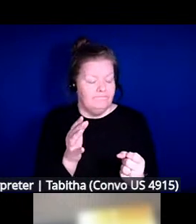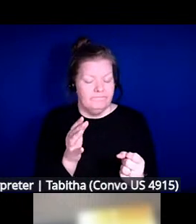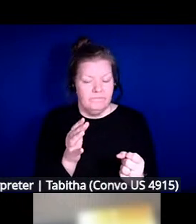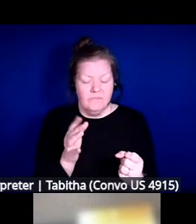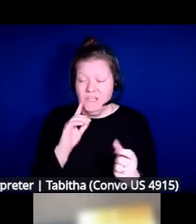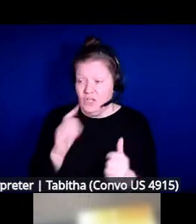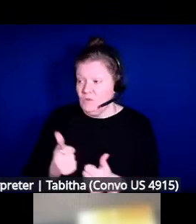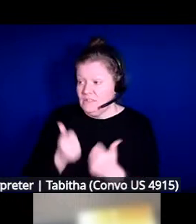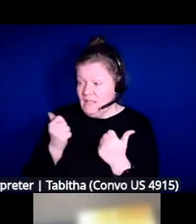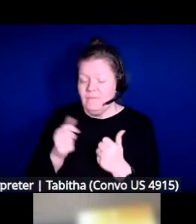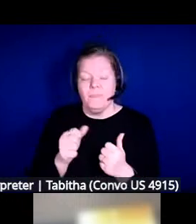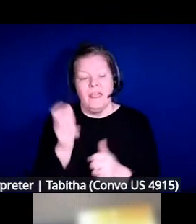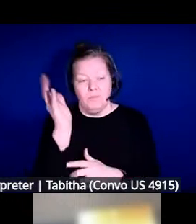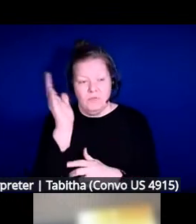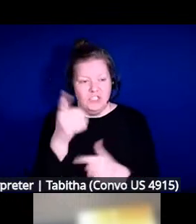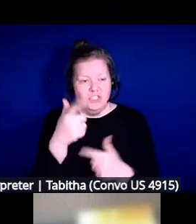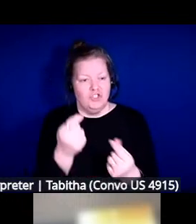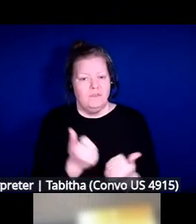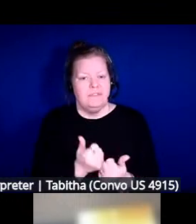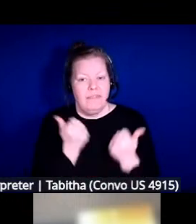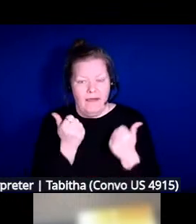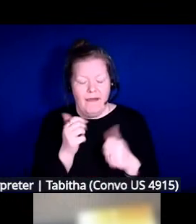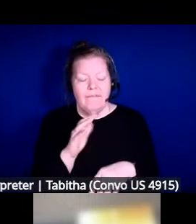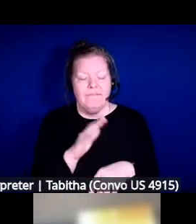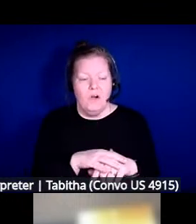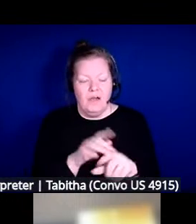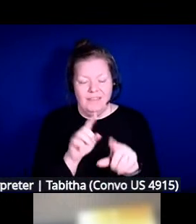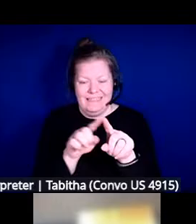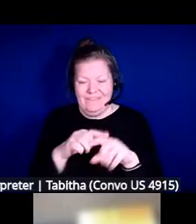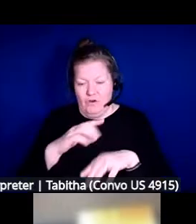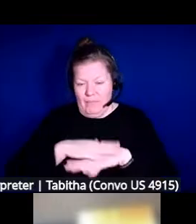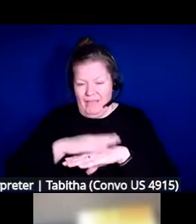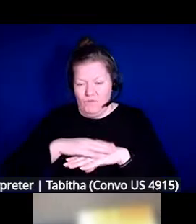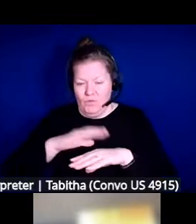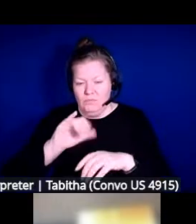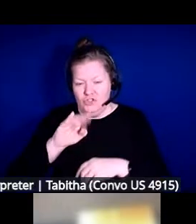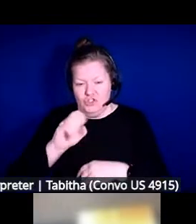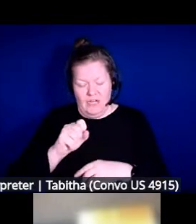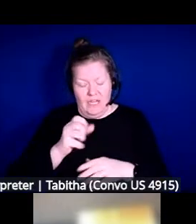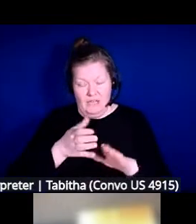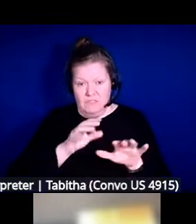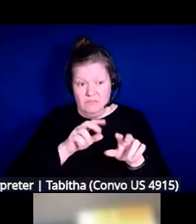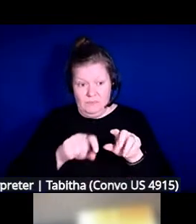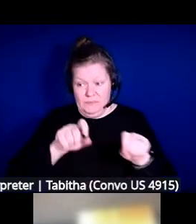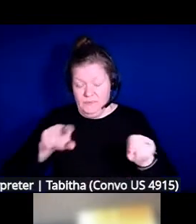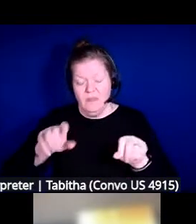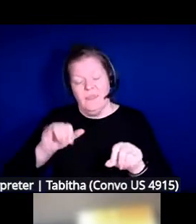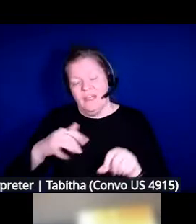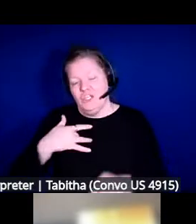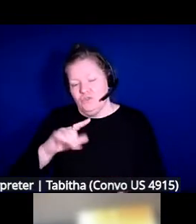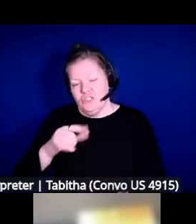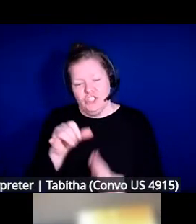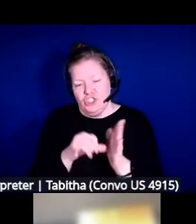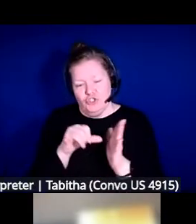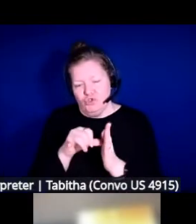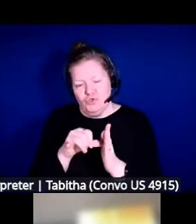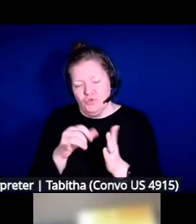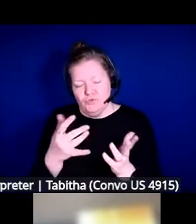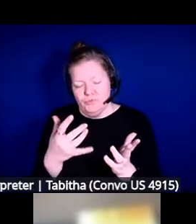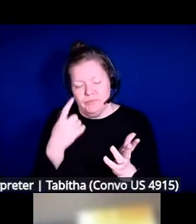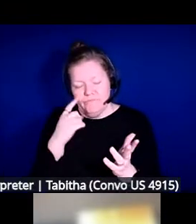the live. presentation goes live on the different platforms James got it's going to, which is usually just YouTube for